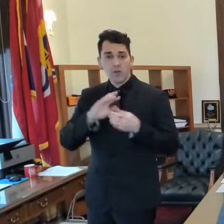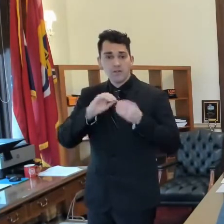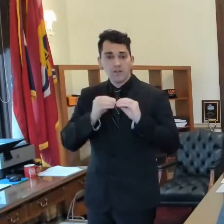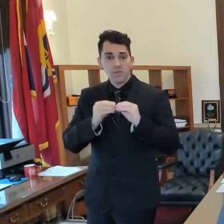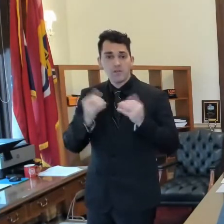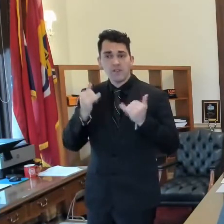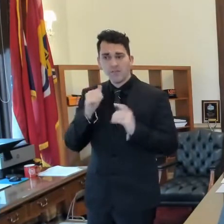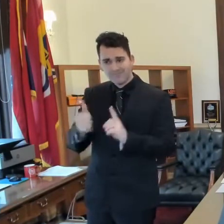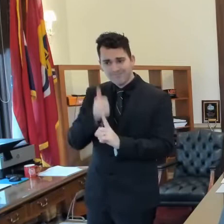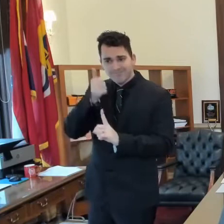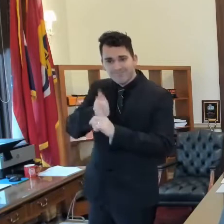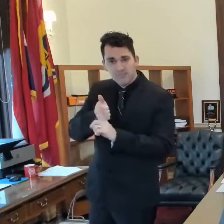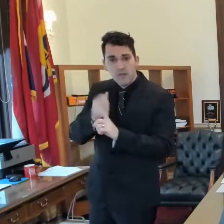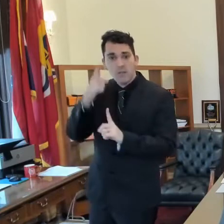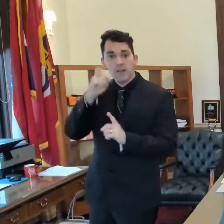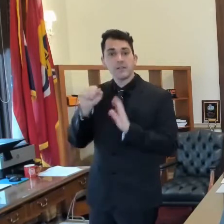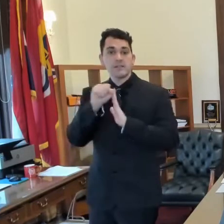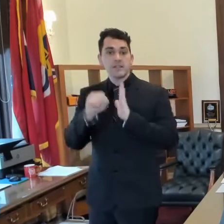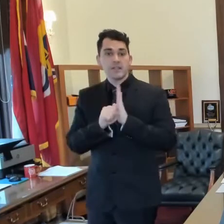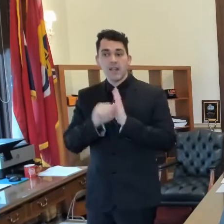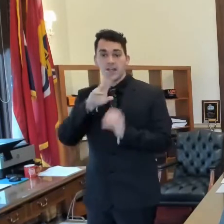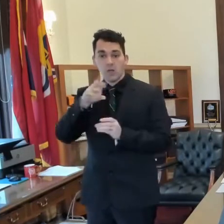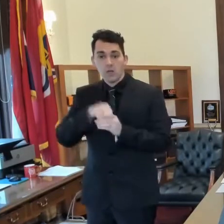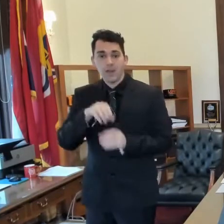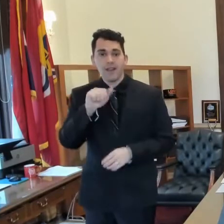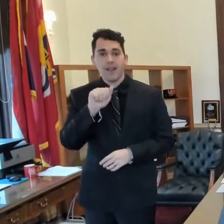now including antigen test results?